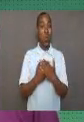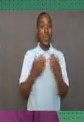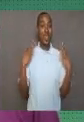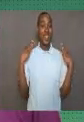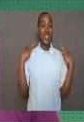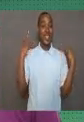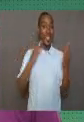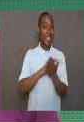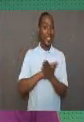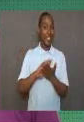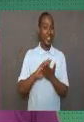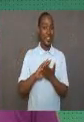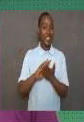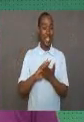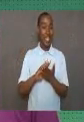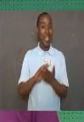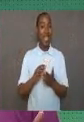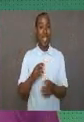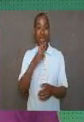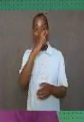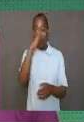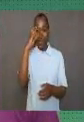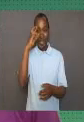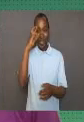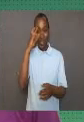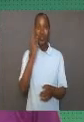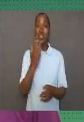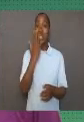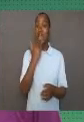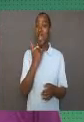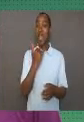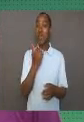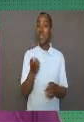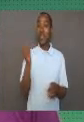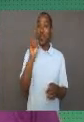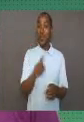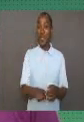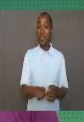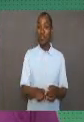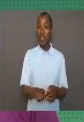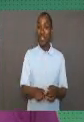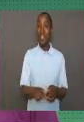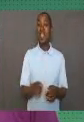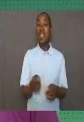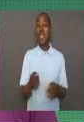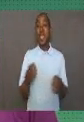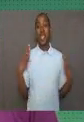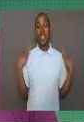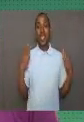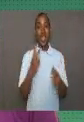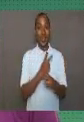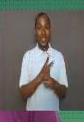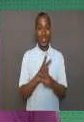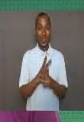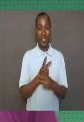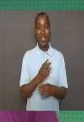We discussed reasons why it is important to maintain oral hygiene, and